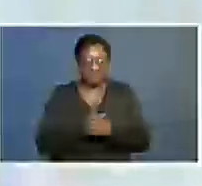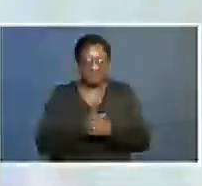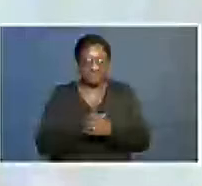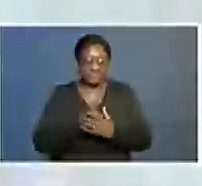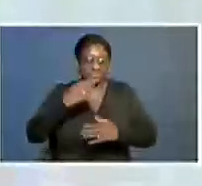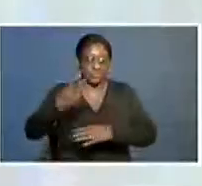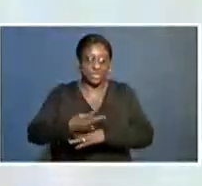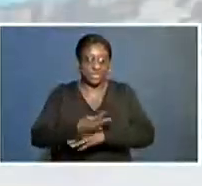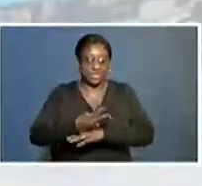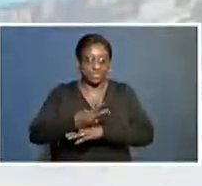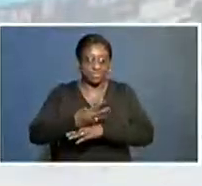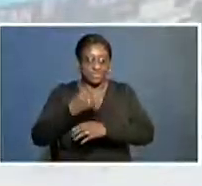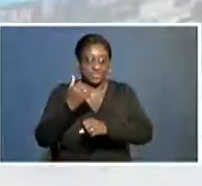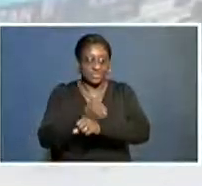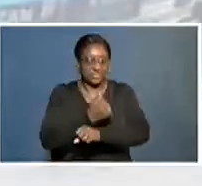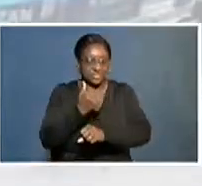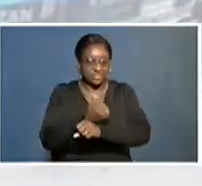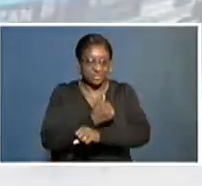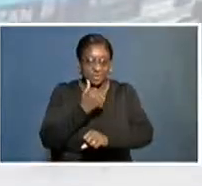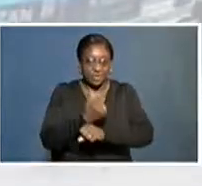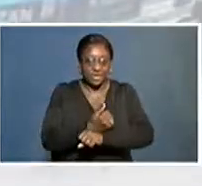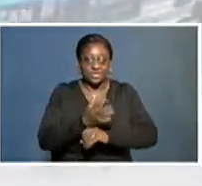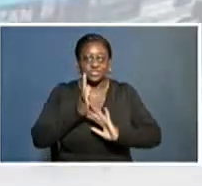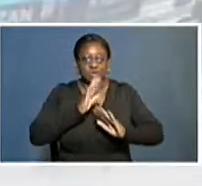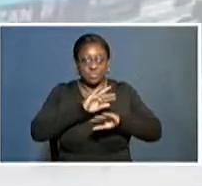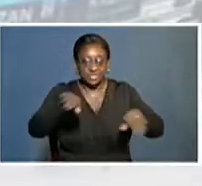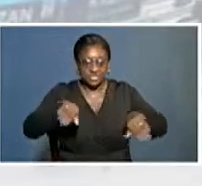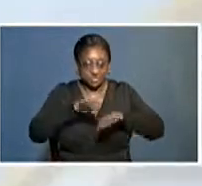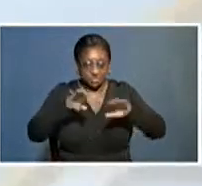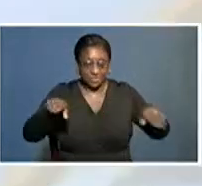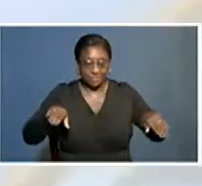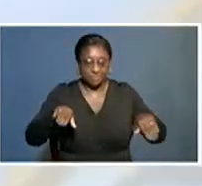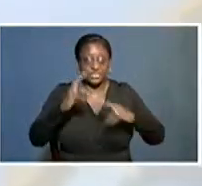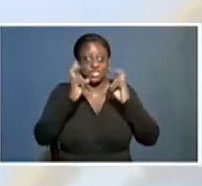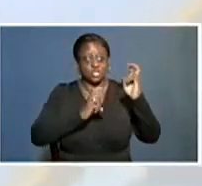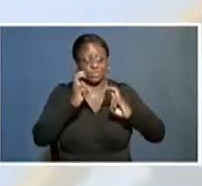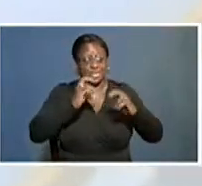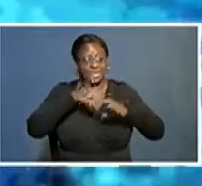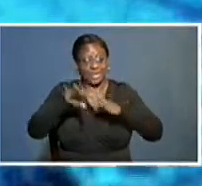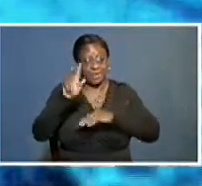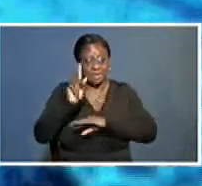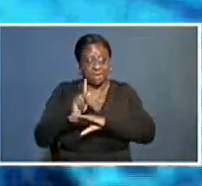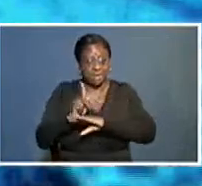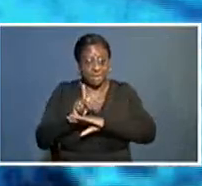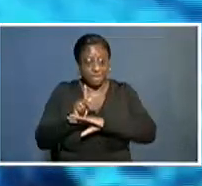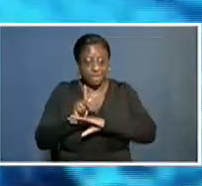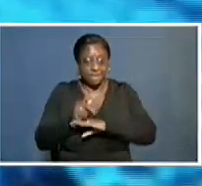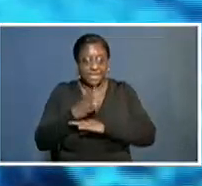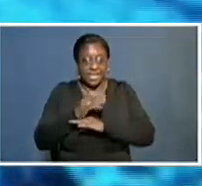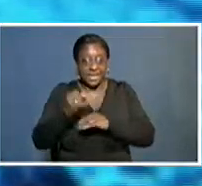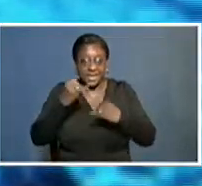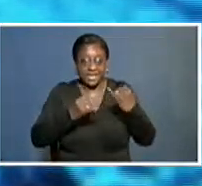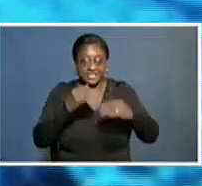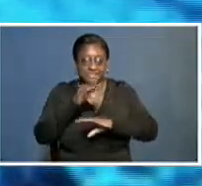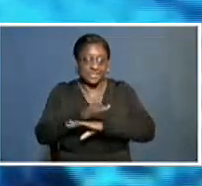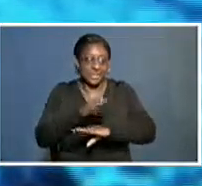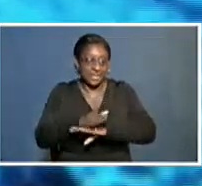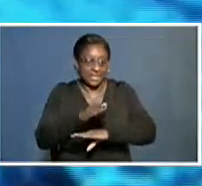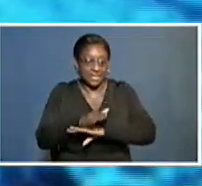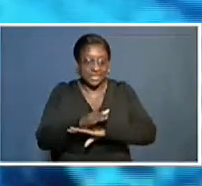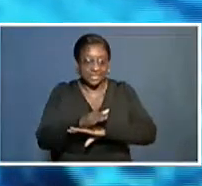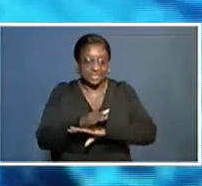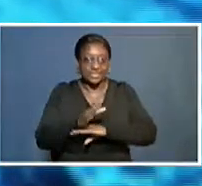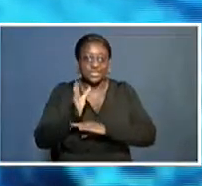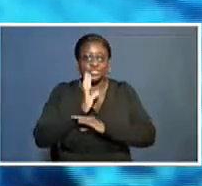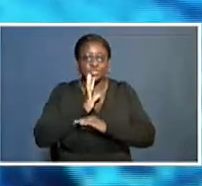Welcome to sports, everybody. The FINA World Junior Swimming Championships continuing in Lima, Peru. Last night, Marvin Johnson contested the